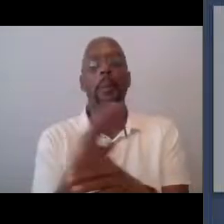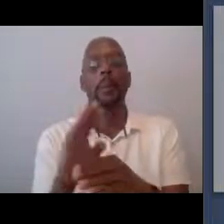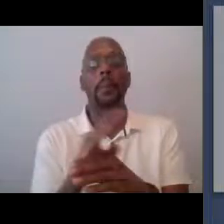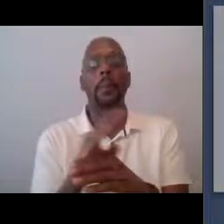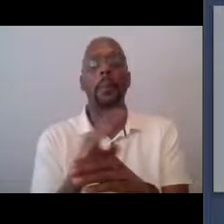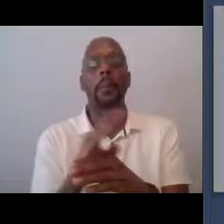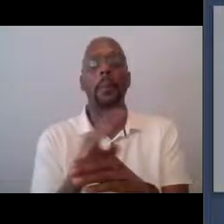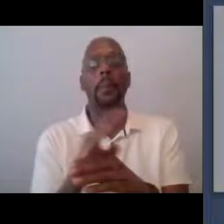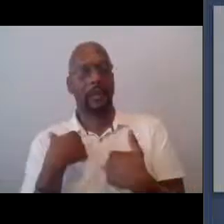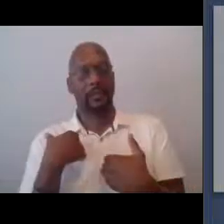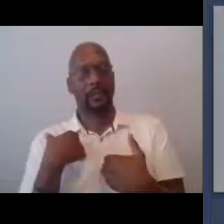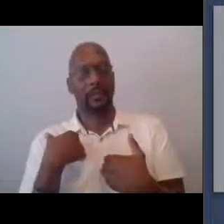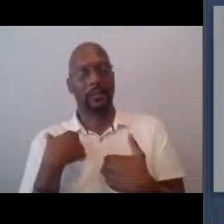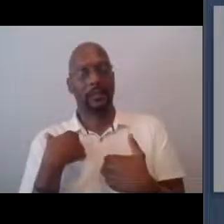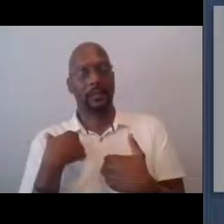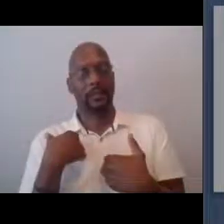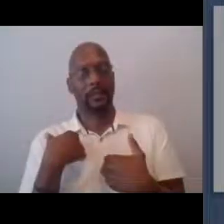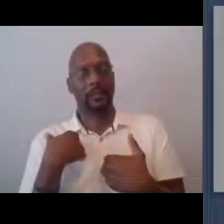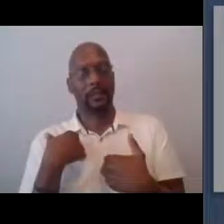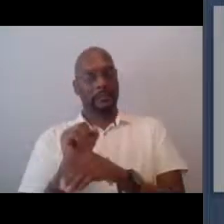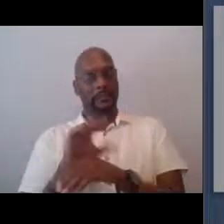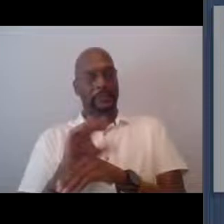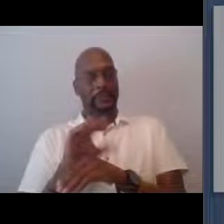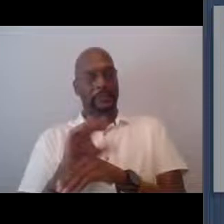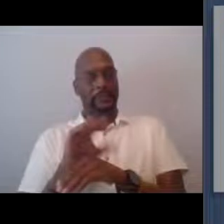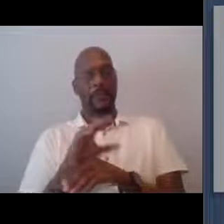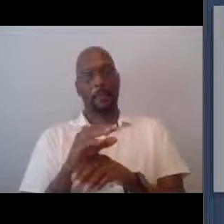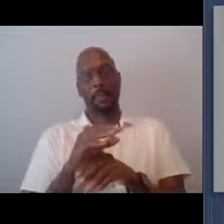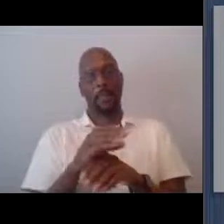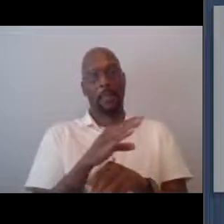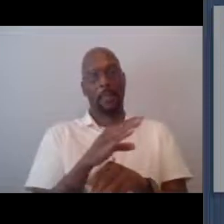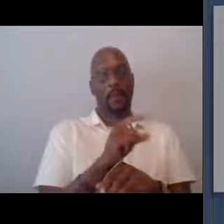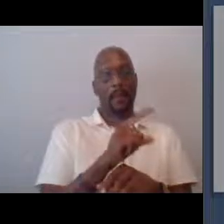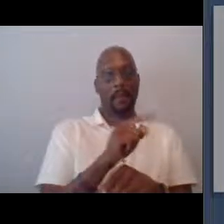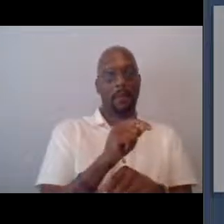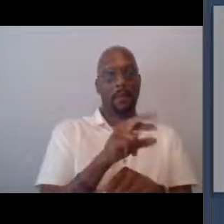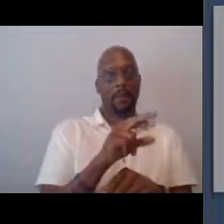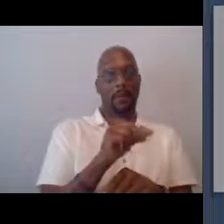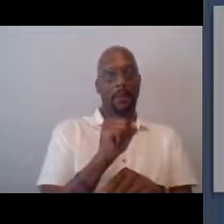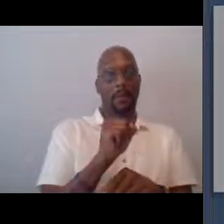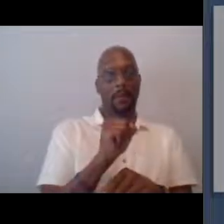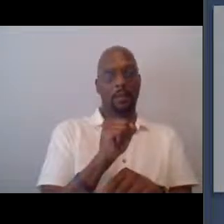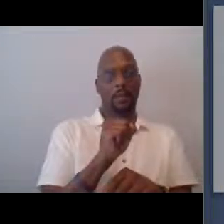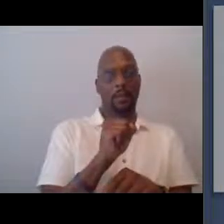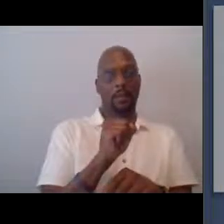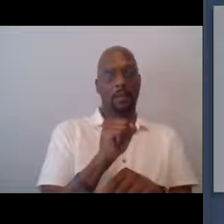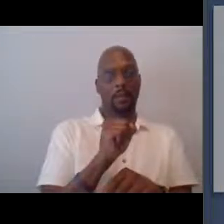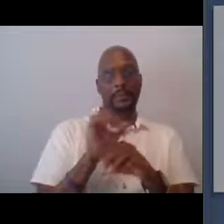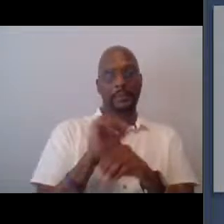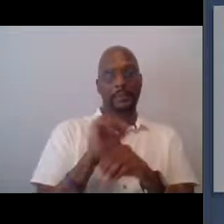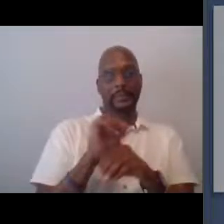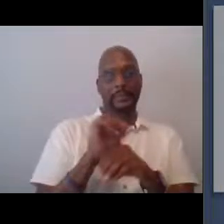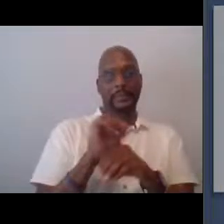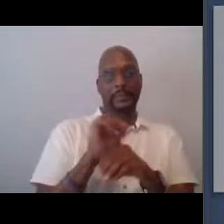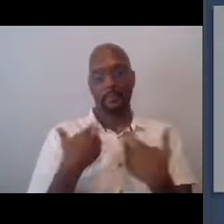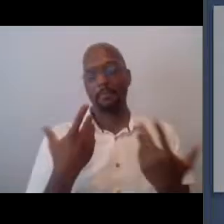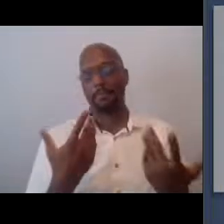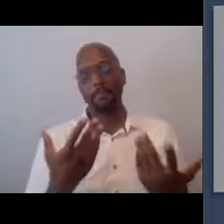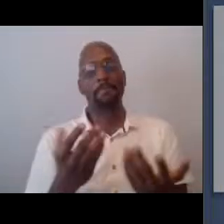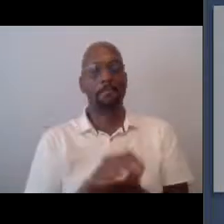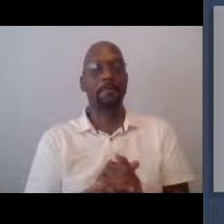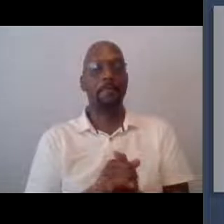council or Caltrans has a small business council, High Speed Rail has one also. And that's one of the areas that they've been talking about. How do you